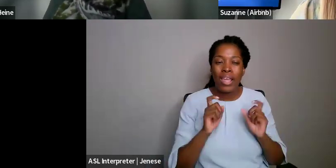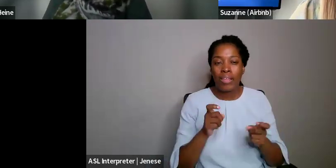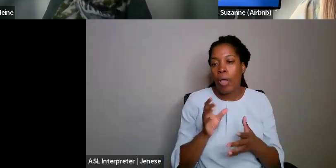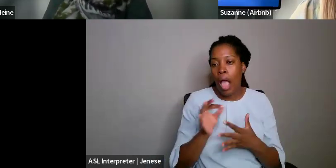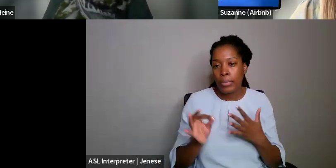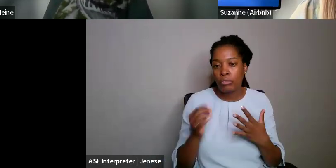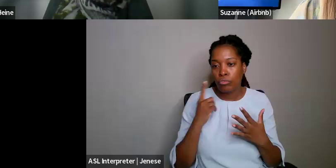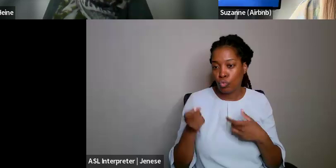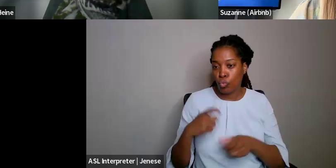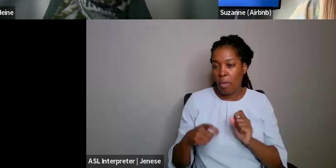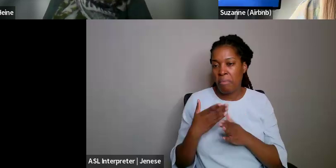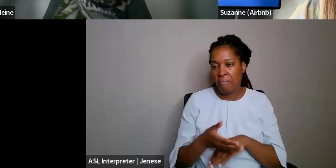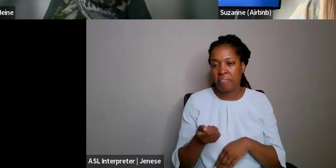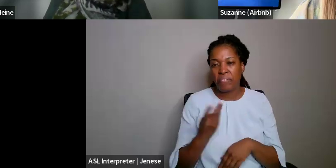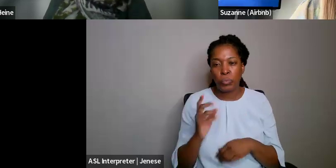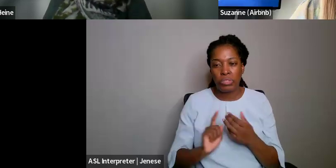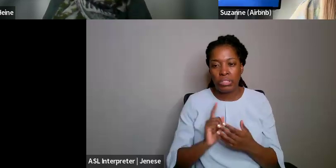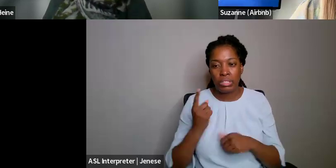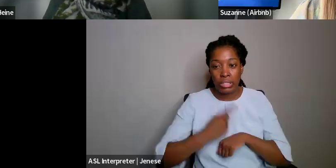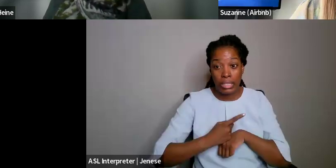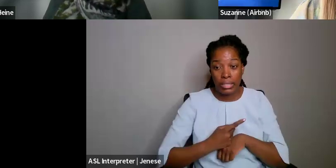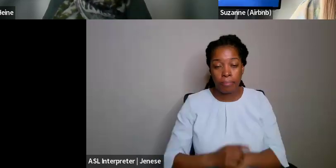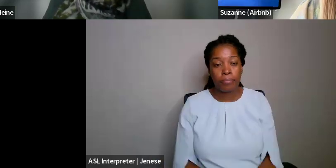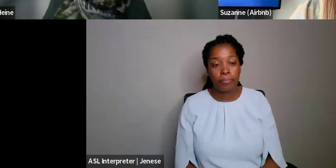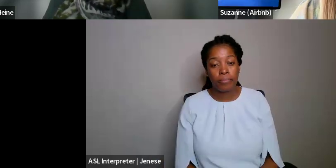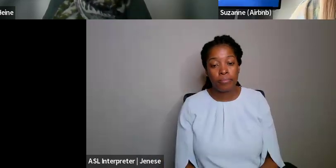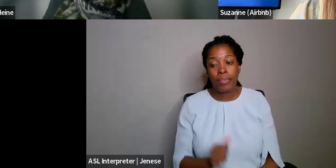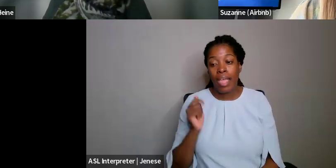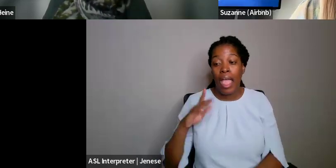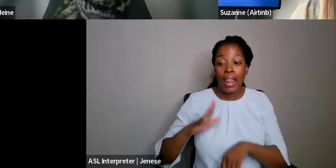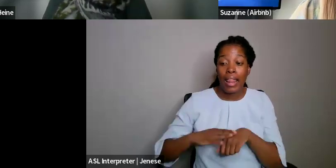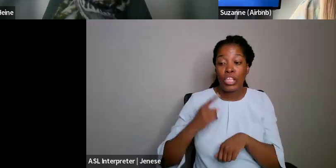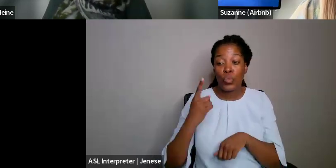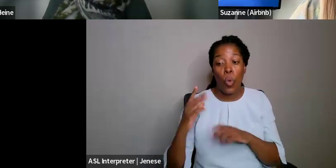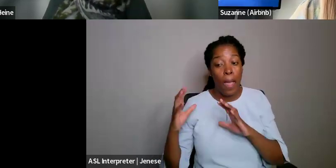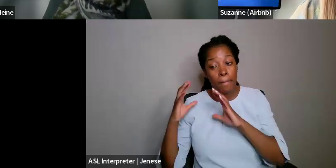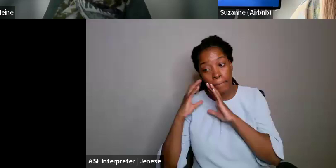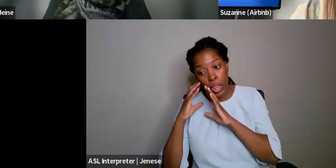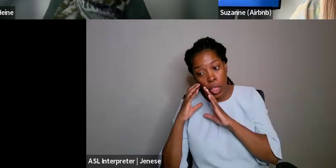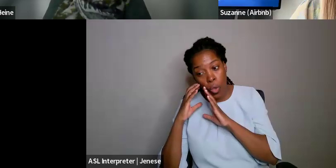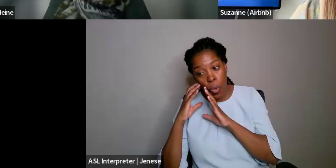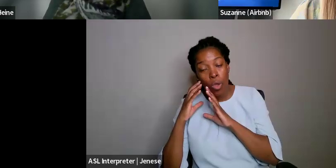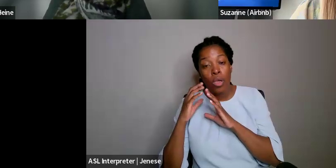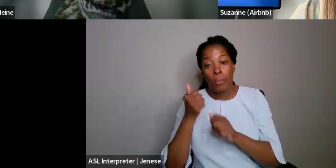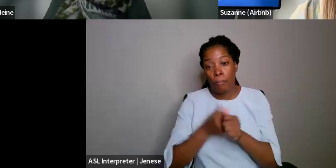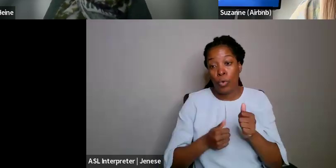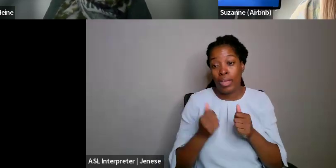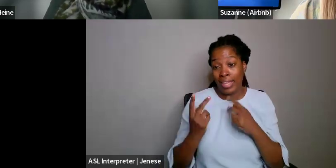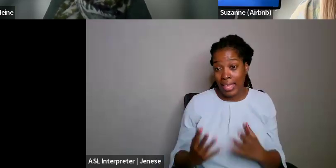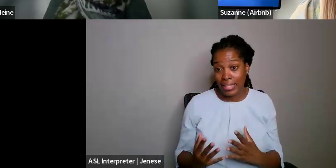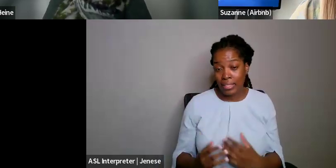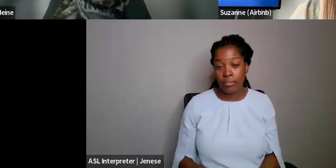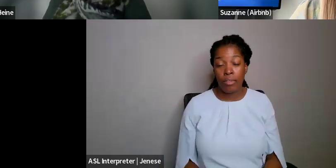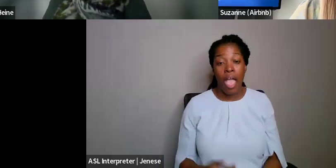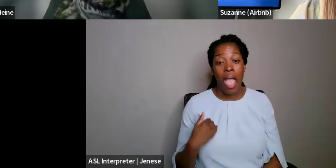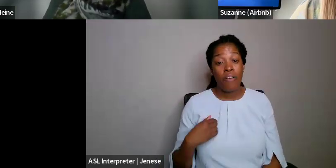couple of days. At least one pillow per guest, but I have learned that I have two, and I have one hard